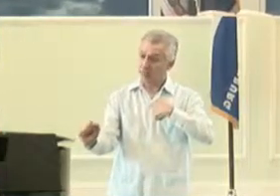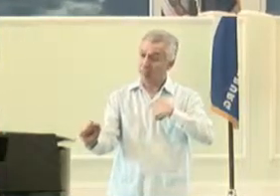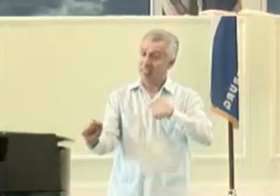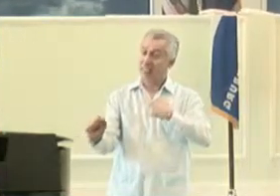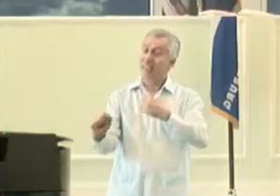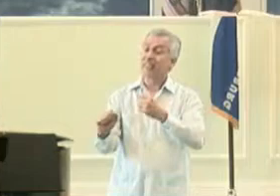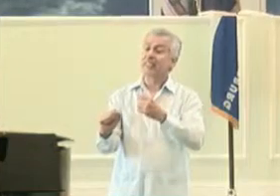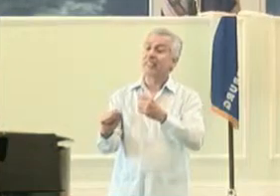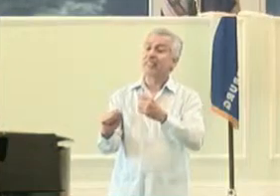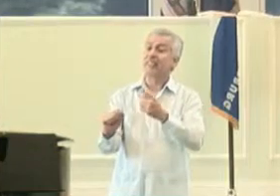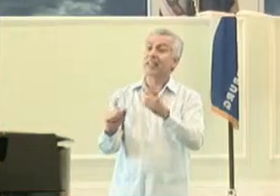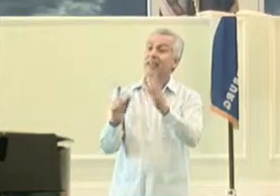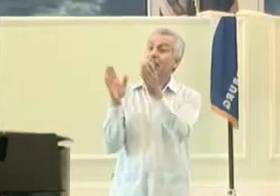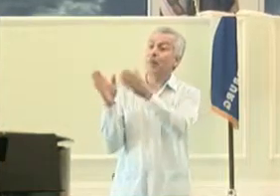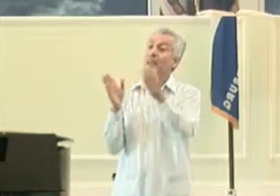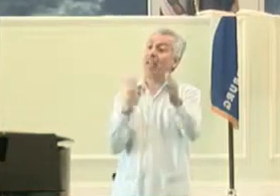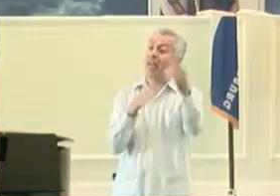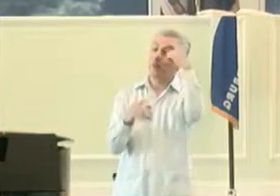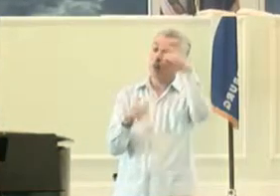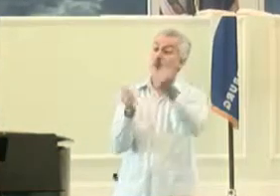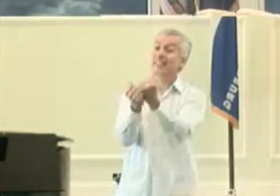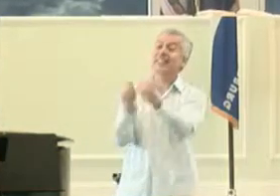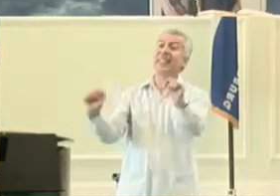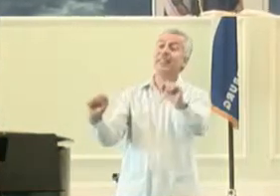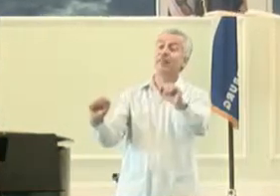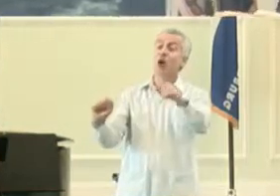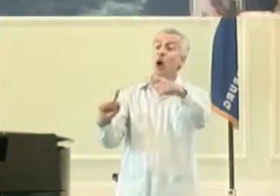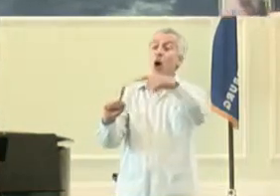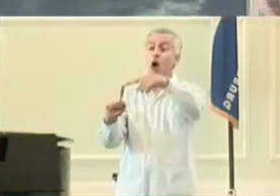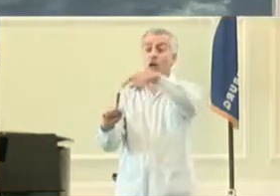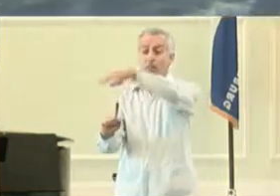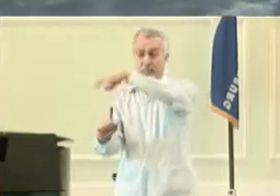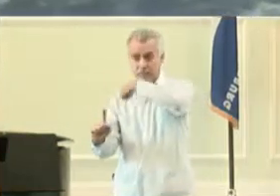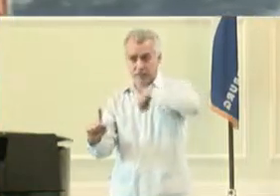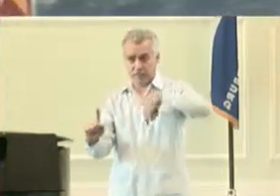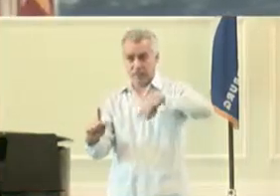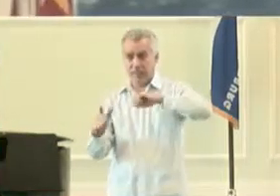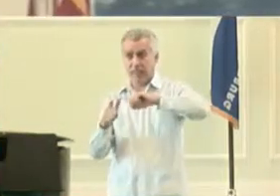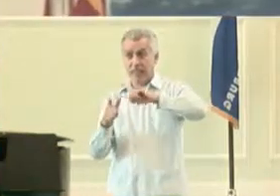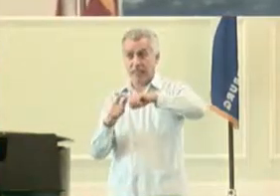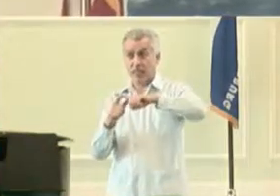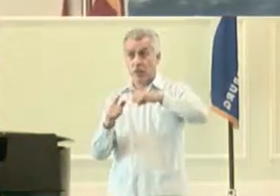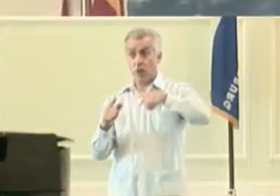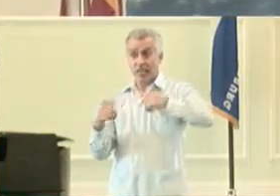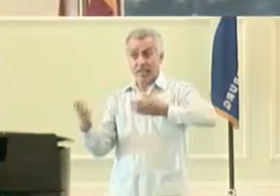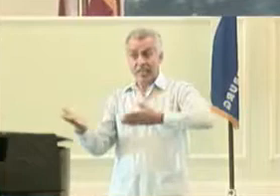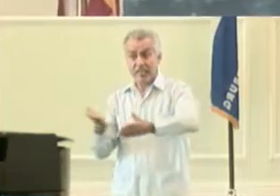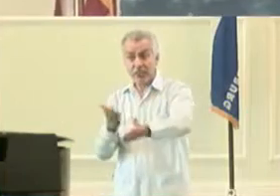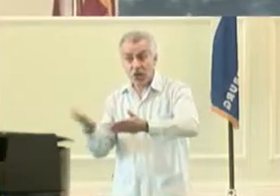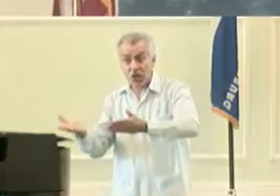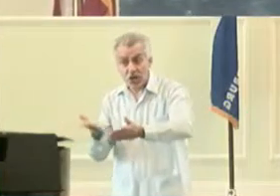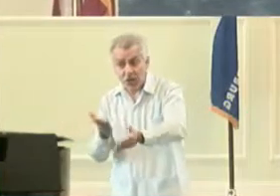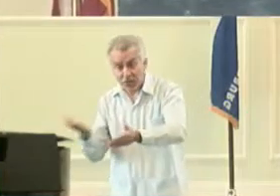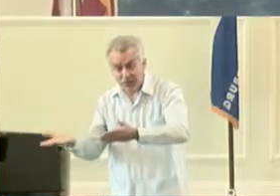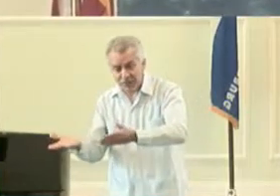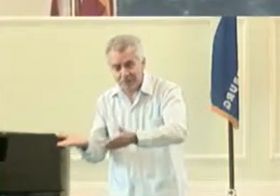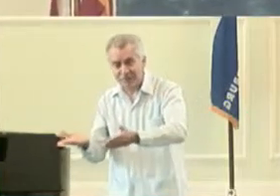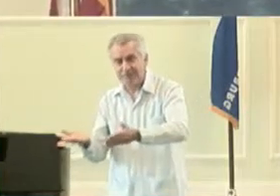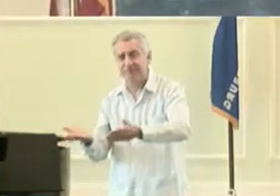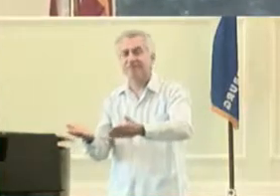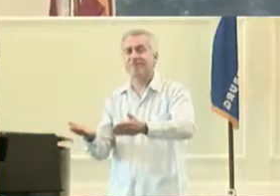purpose for our life? In other words, he saves us so that we can serve him. In other